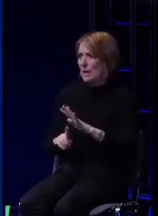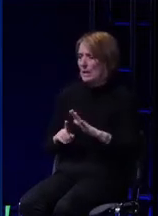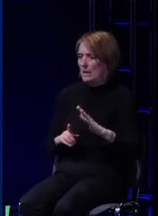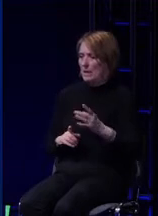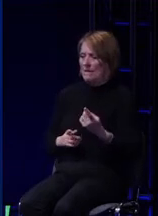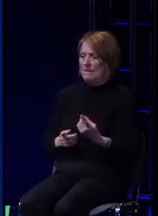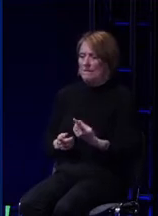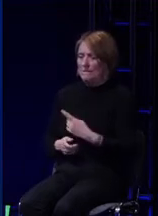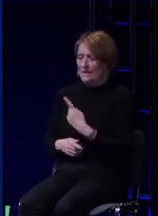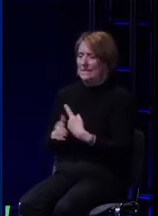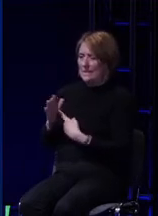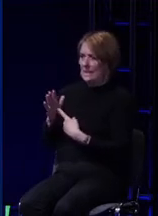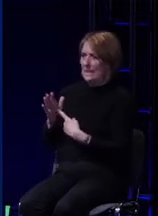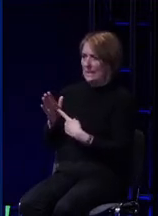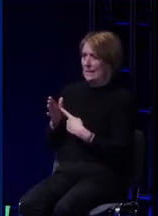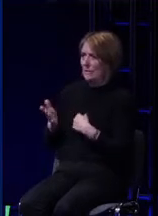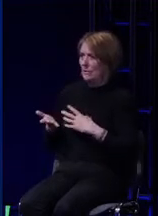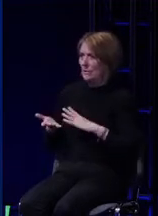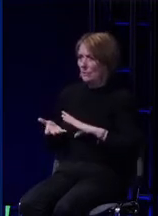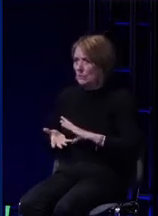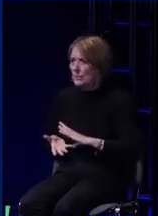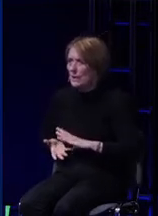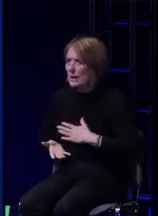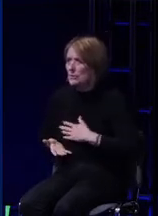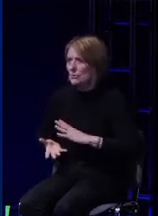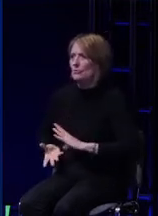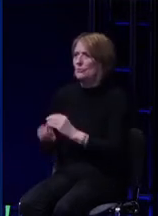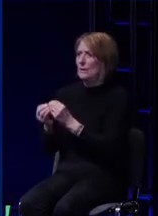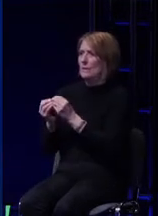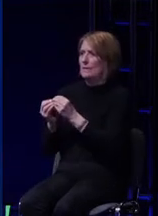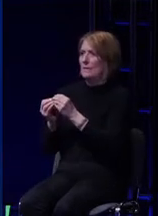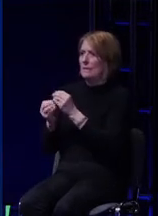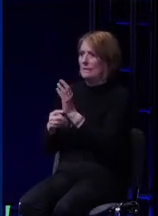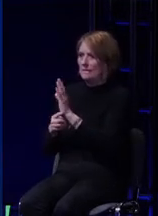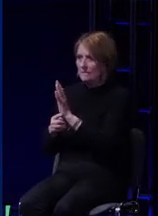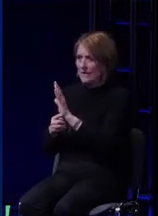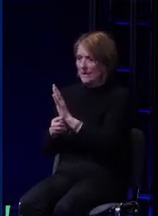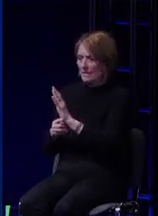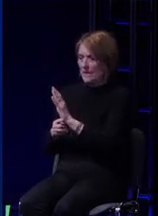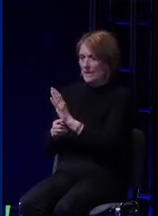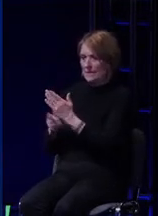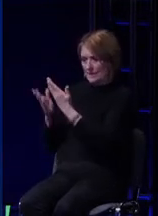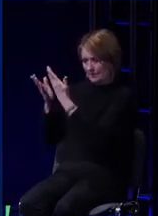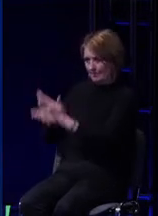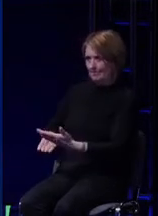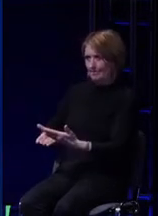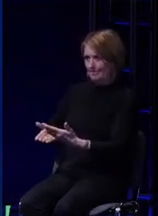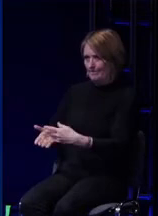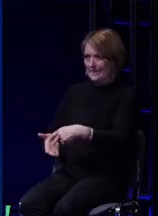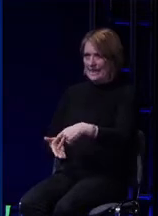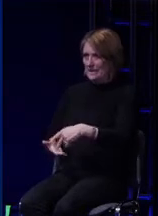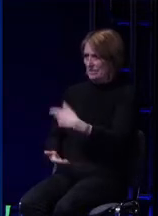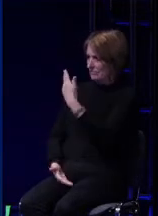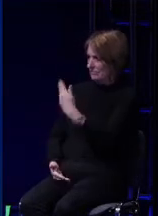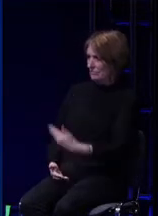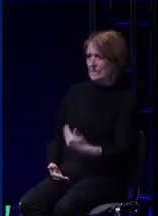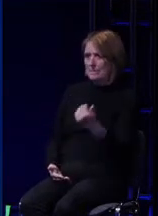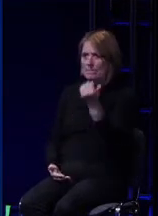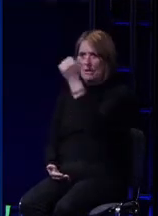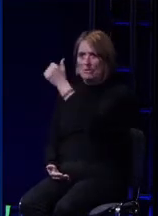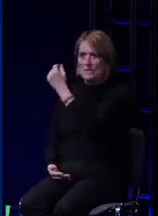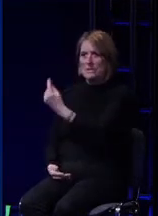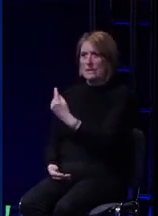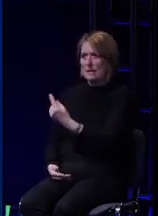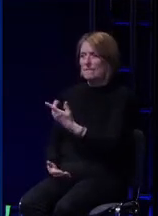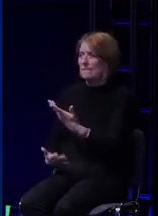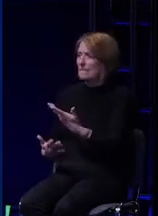film. We always want to create a film that can stand on its own merits, in a way, and can exist